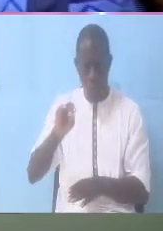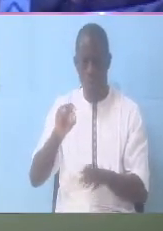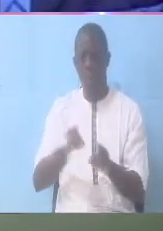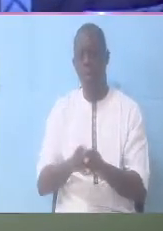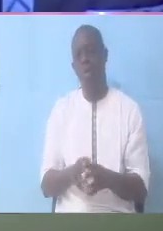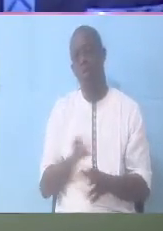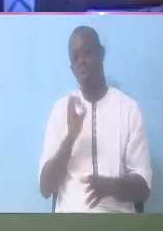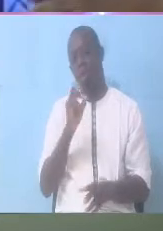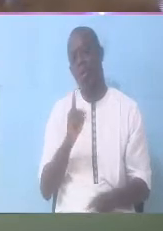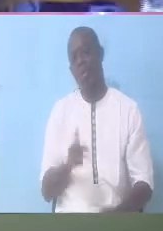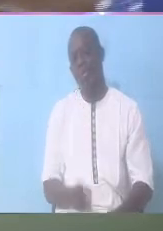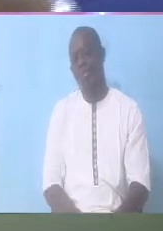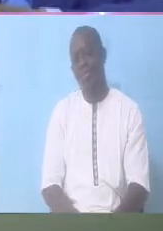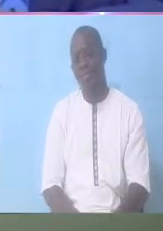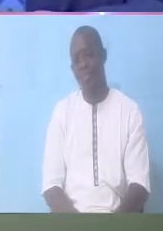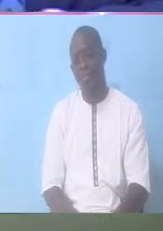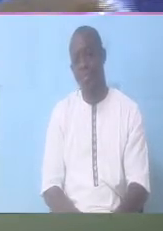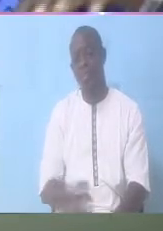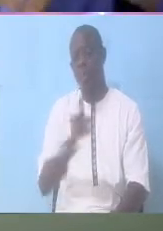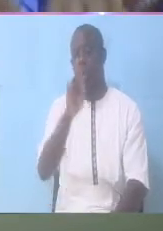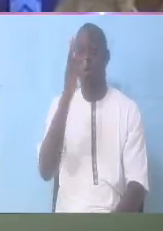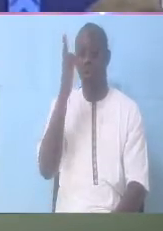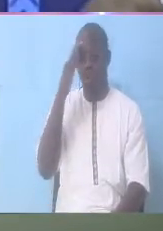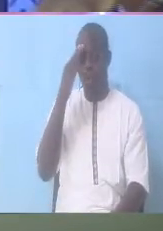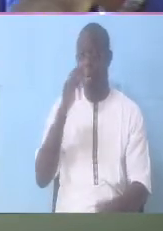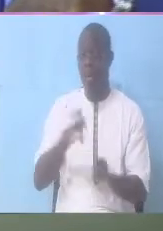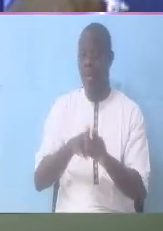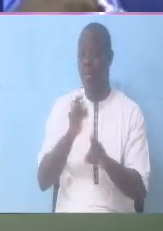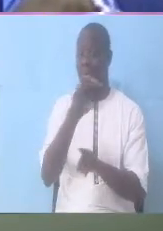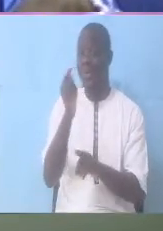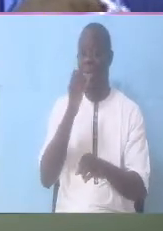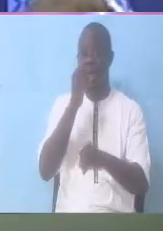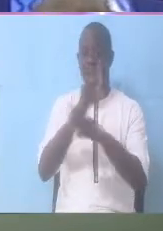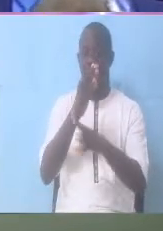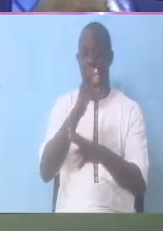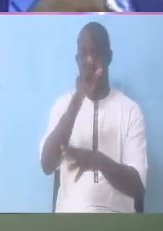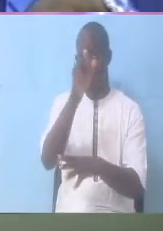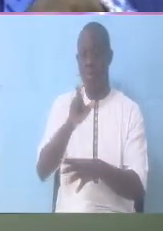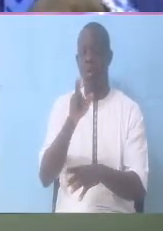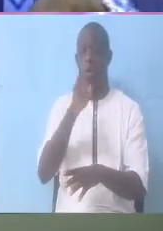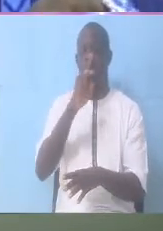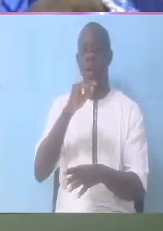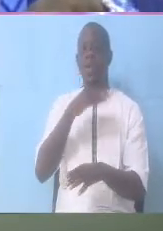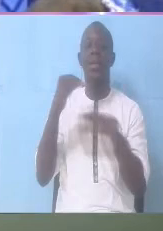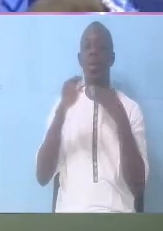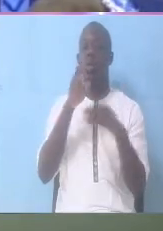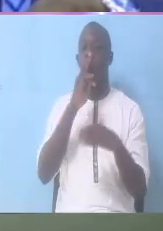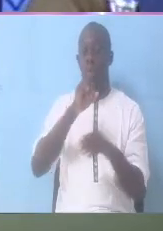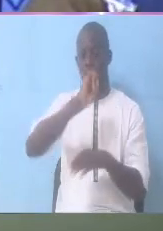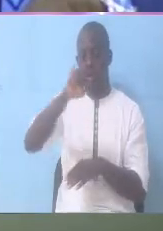Okay? You know that these Ghanaians were killed by the junglers.